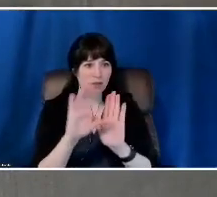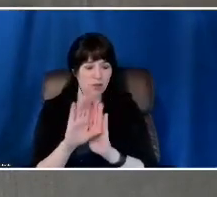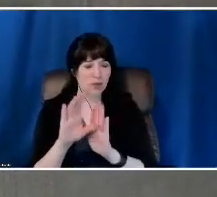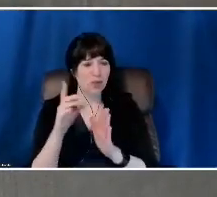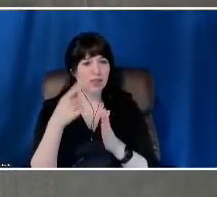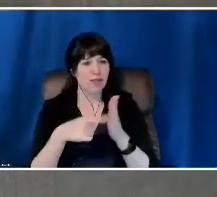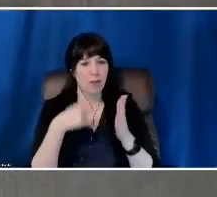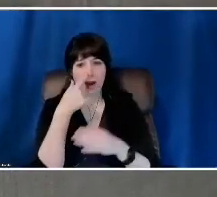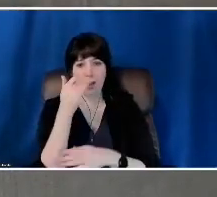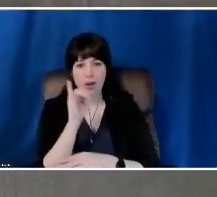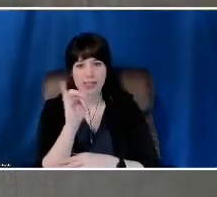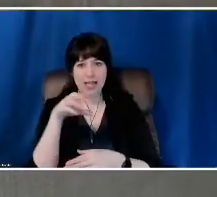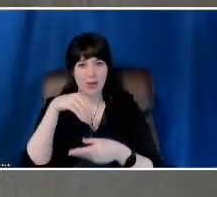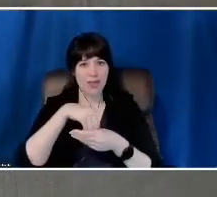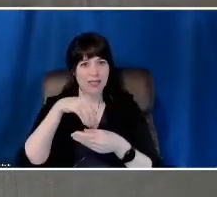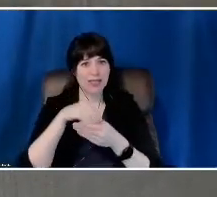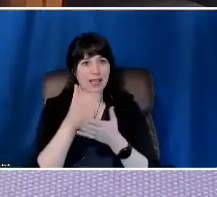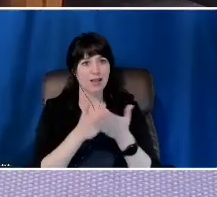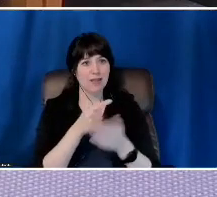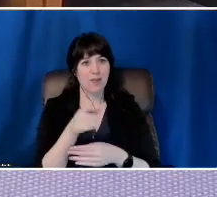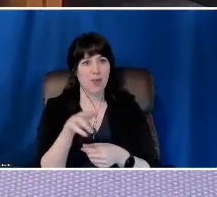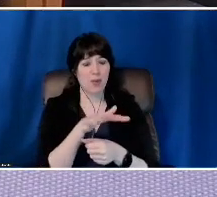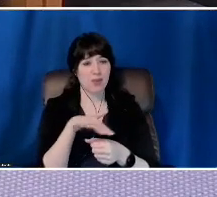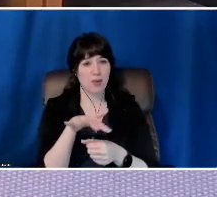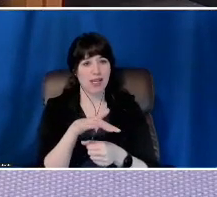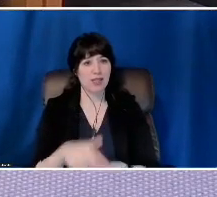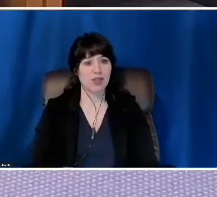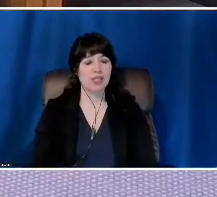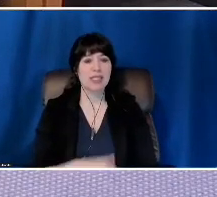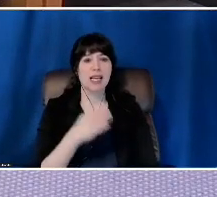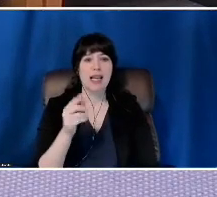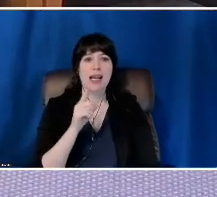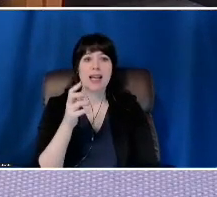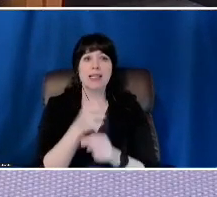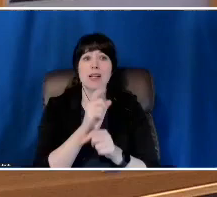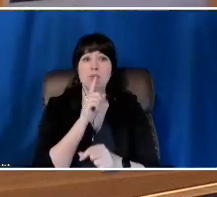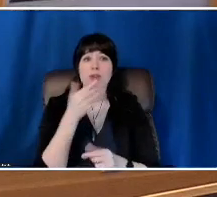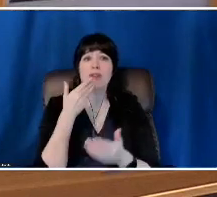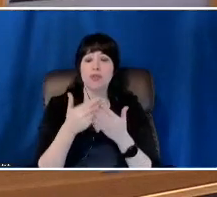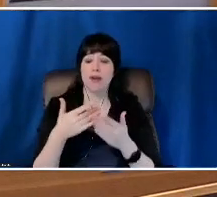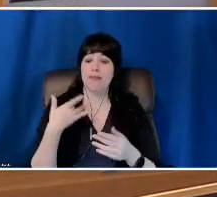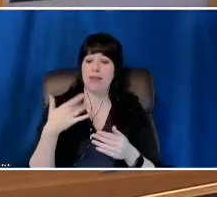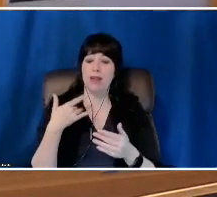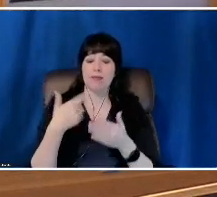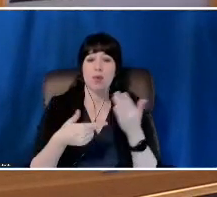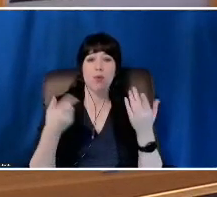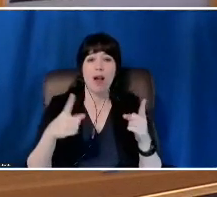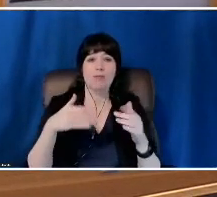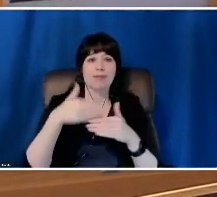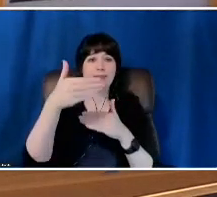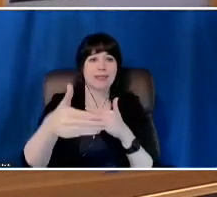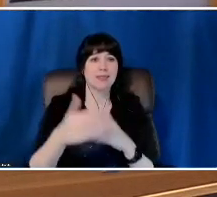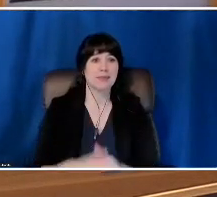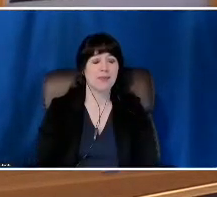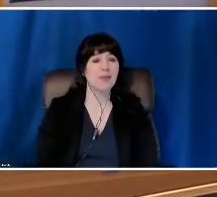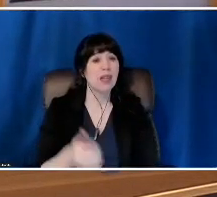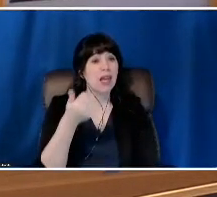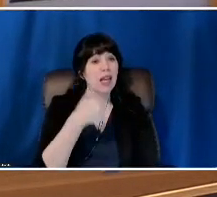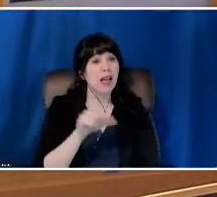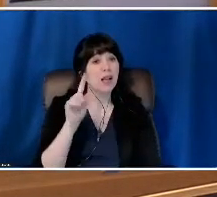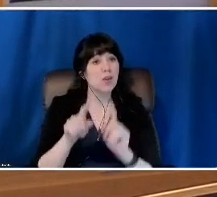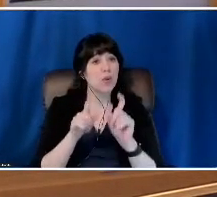it looks like on the inside of some of those locations and really get a good feel for what's coming up next. Are there any